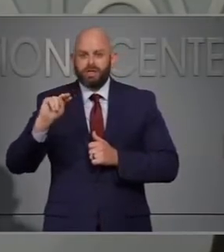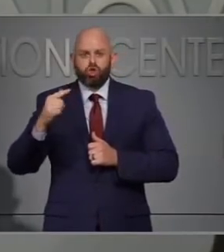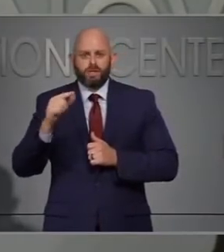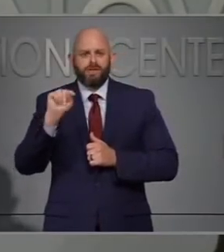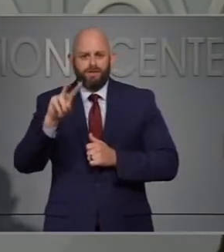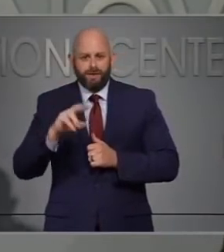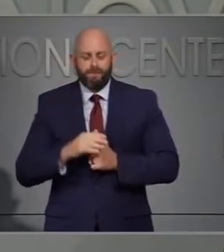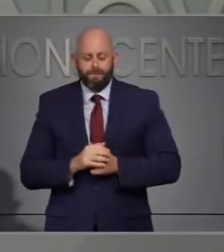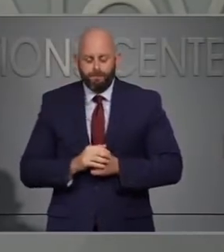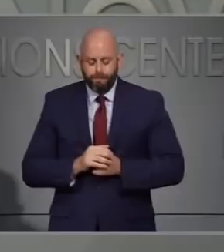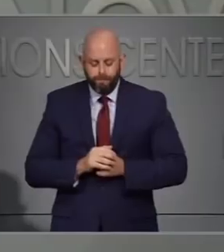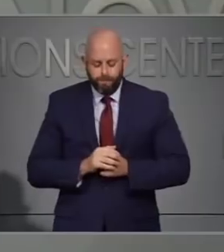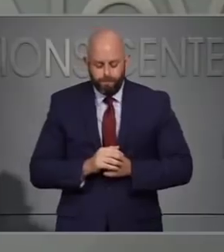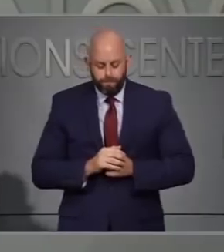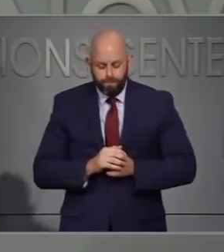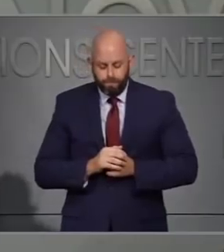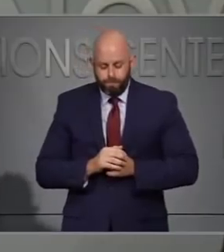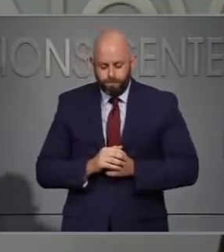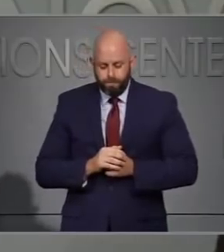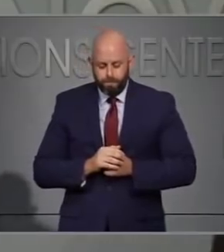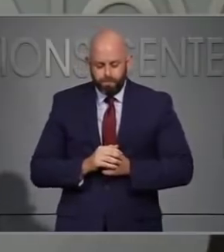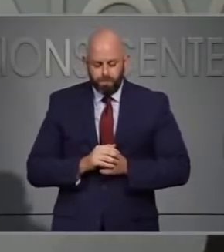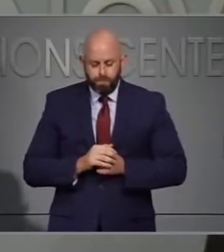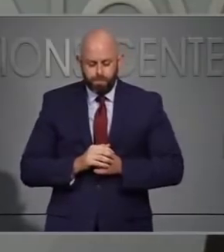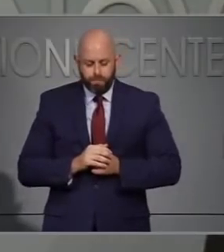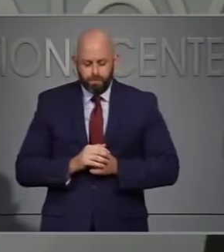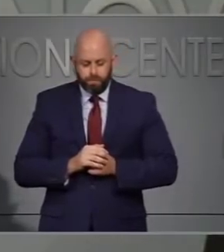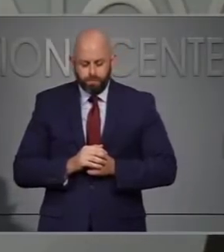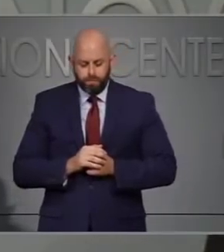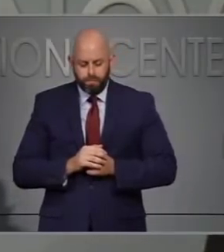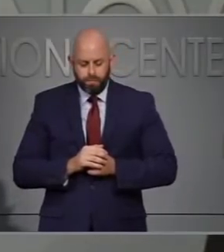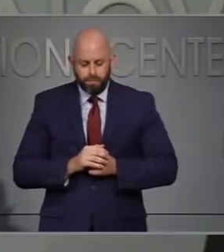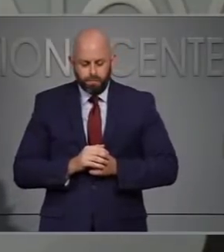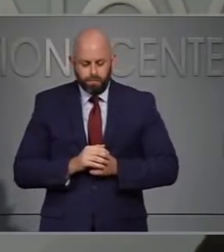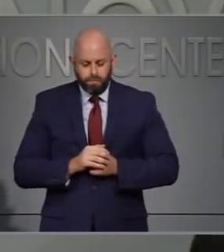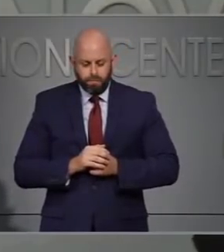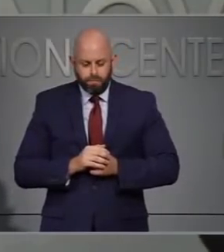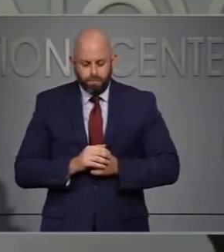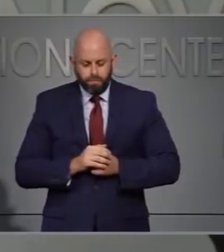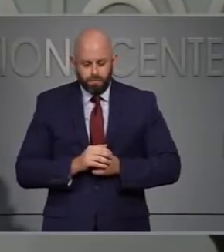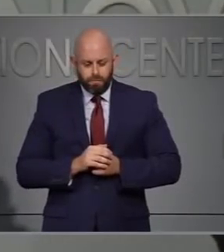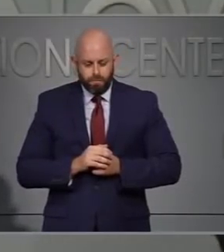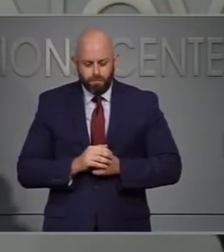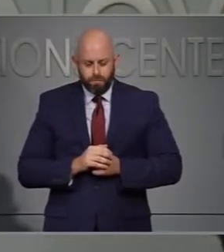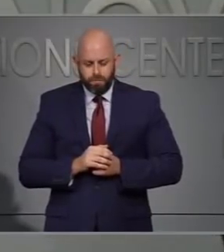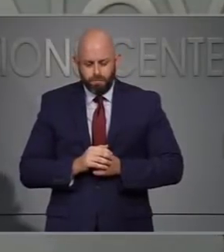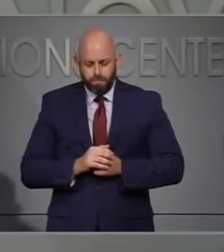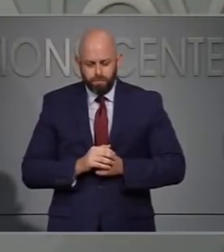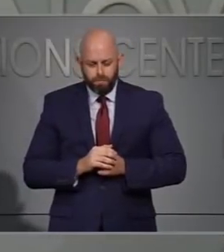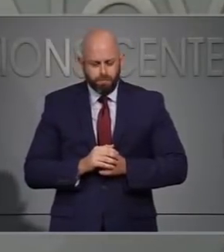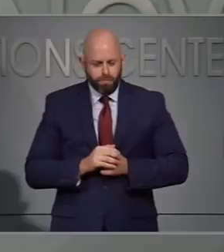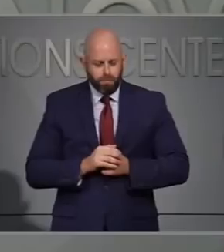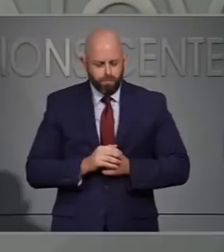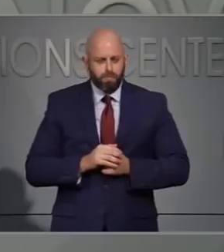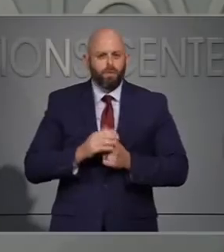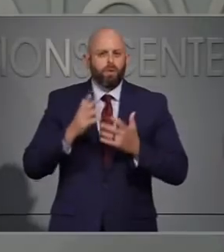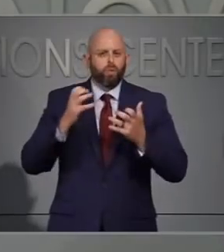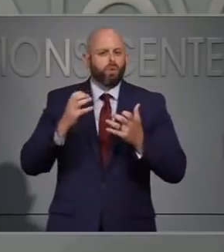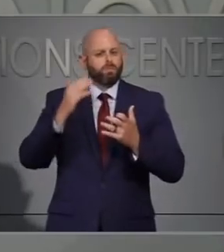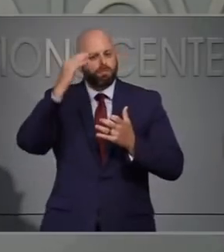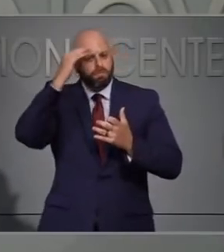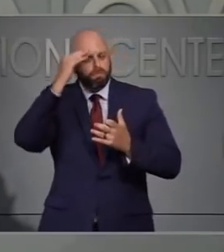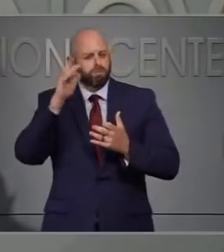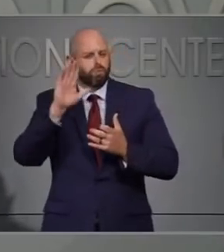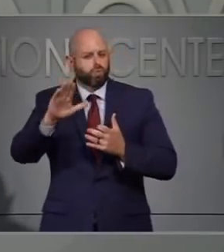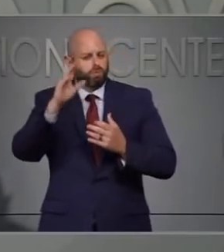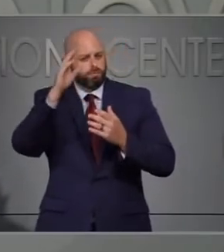Hi, good afternoon, Dr. Cohen. I wanted to ask you if you can give a preview of what your thoughts are on seeing the child care facility numbers,